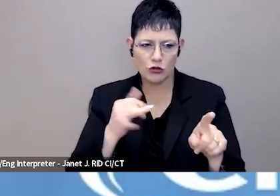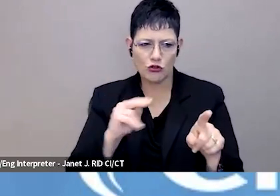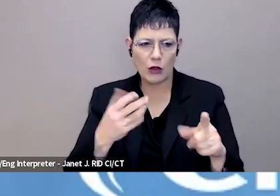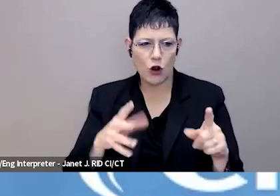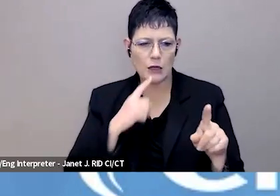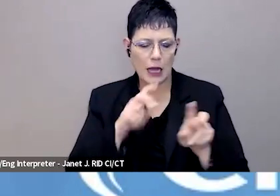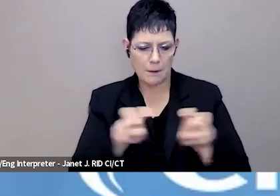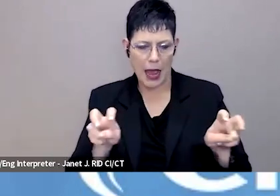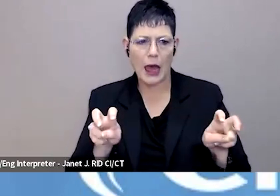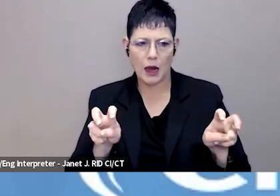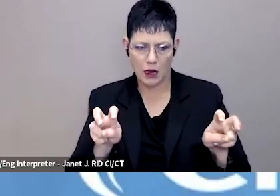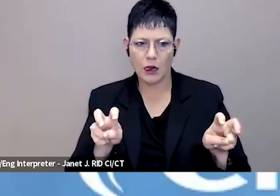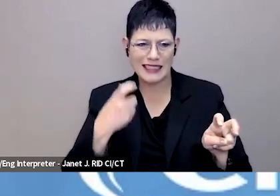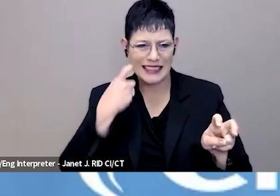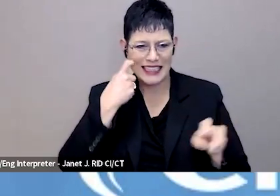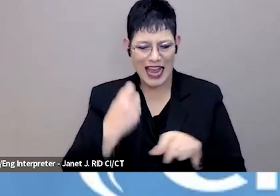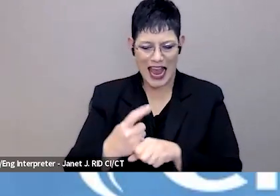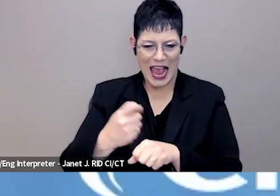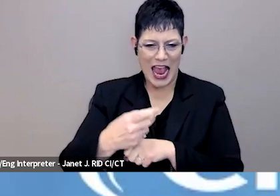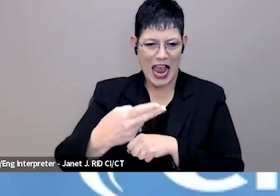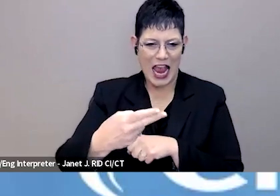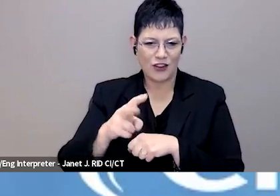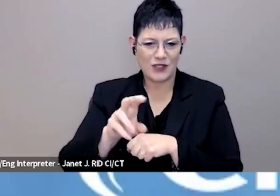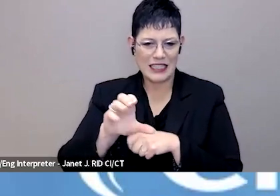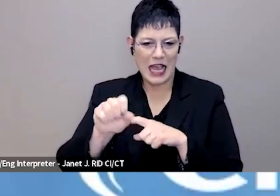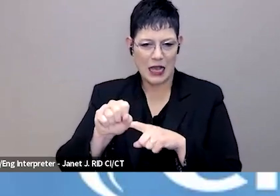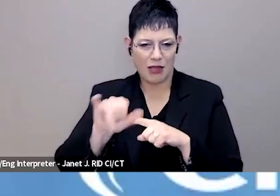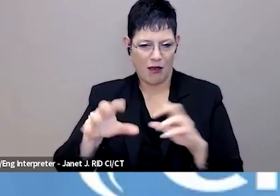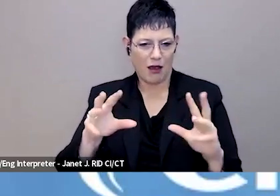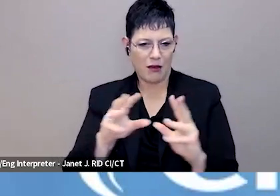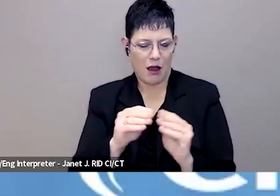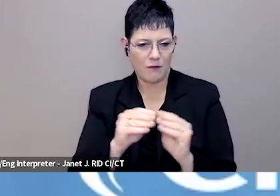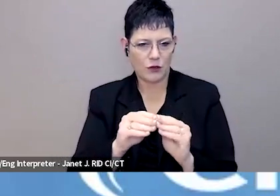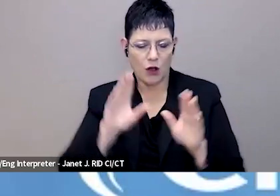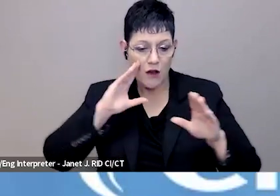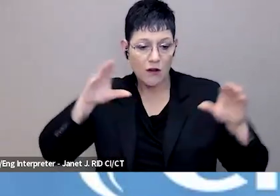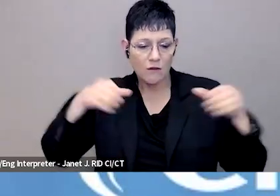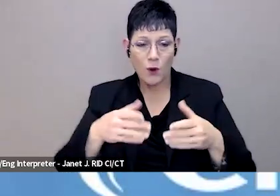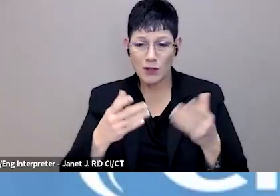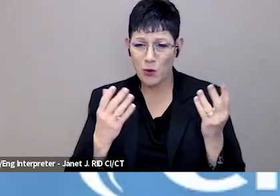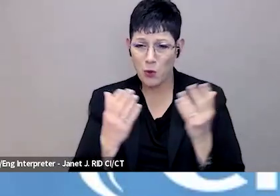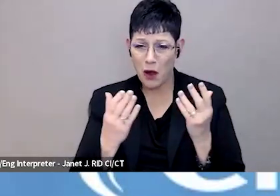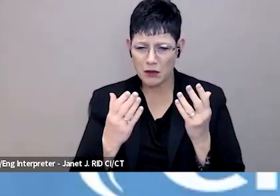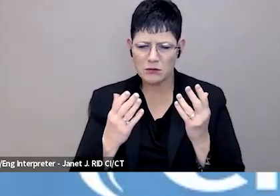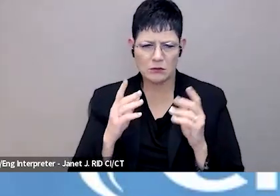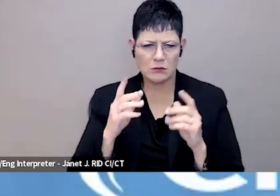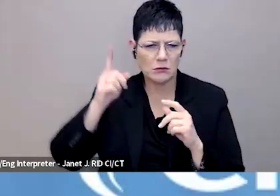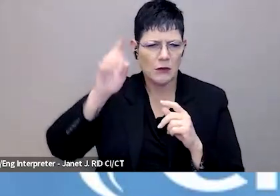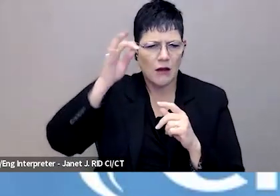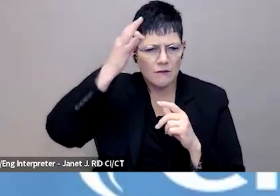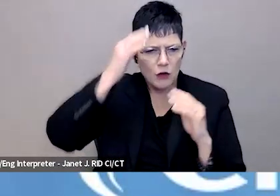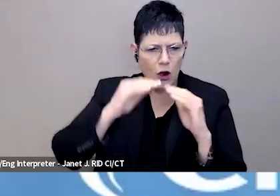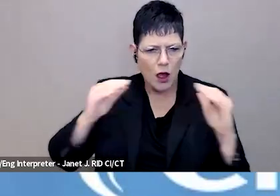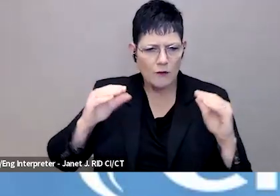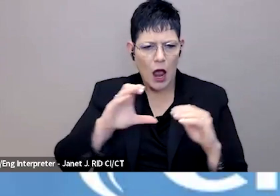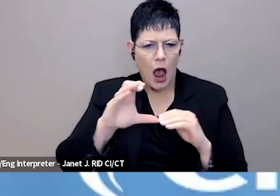at the annual HCBS conference this year that really concentrated a lot on the federal actions and Act on